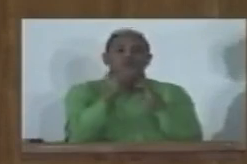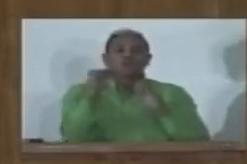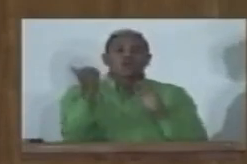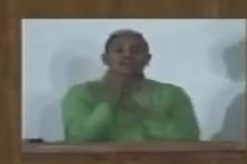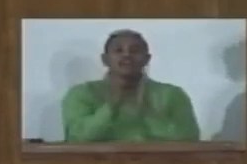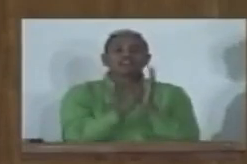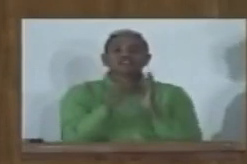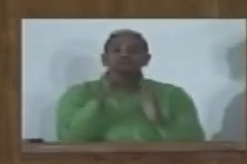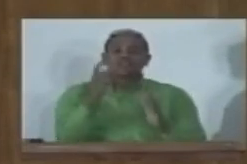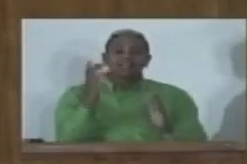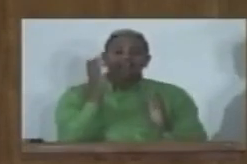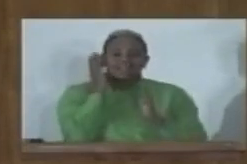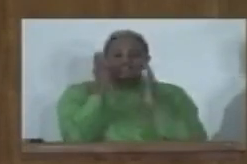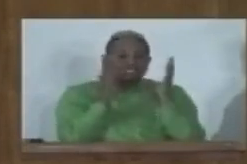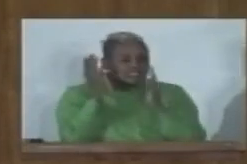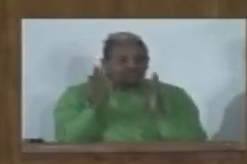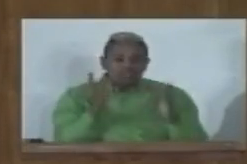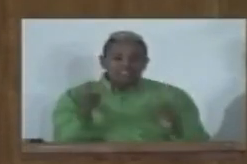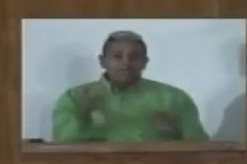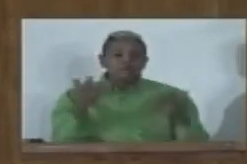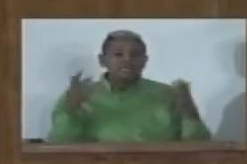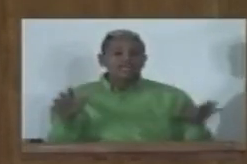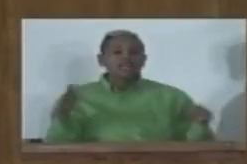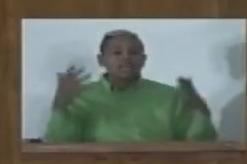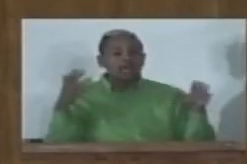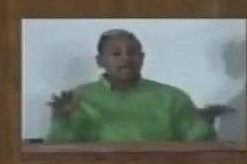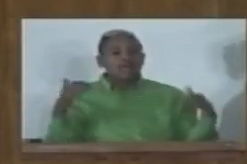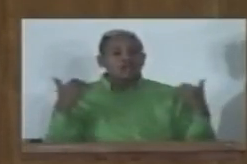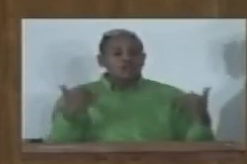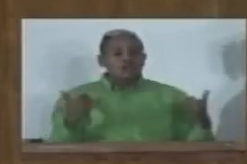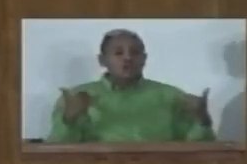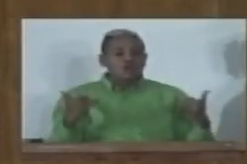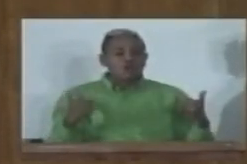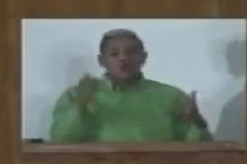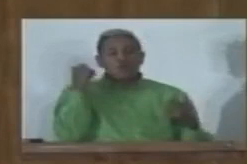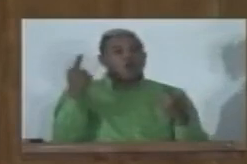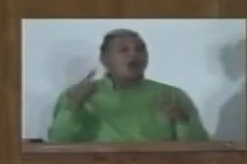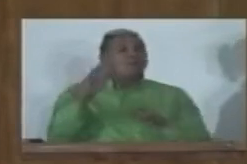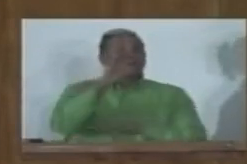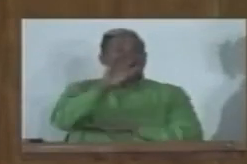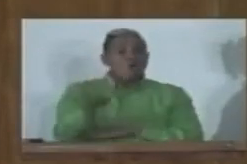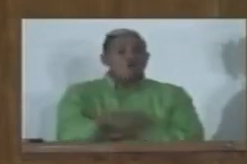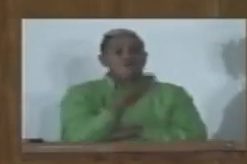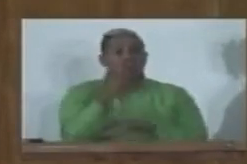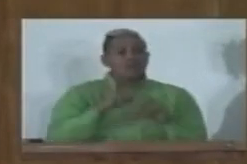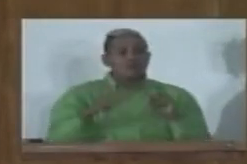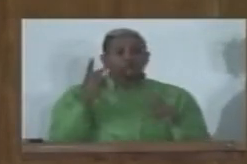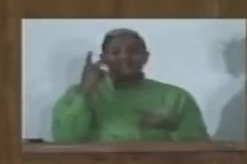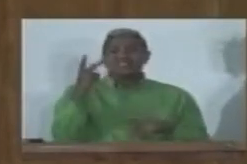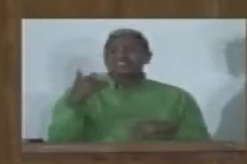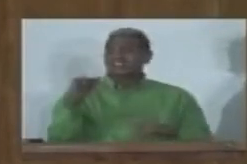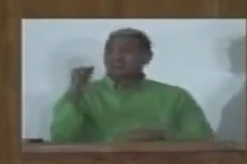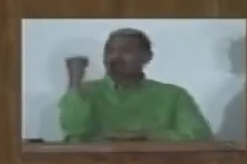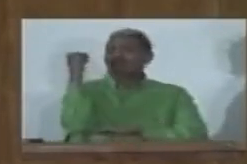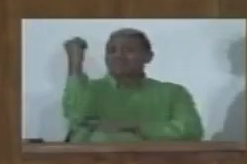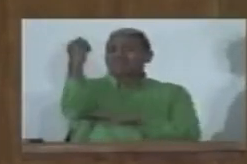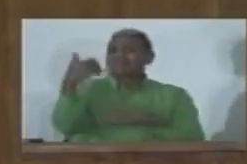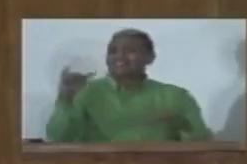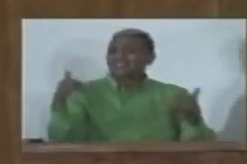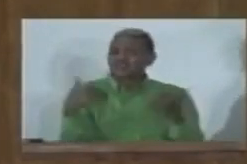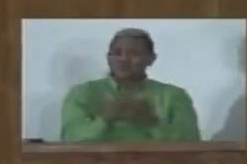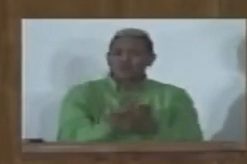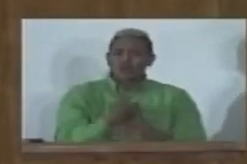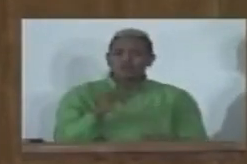disgrace, and we must end it and end it now. What happened overnight? But we see them erecting it, and we turn a blind eye, Senator